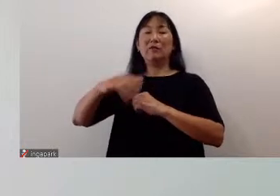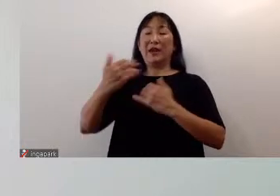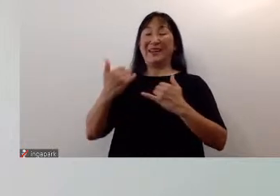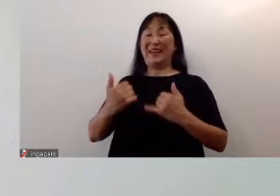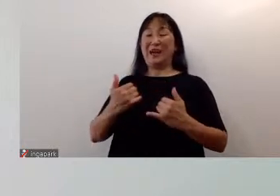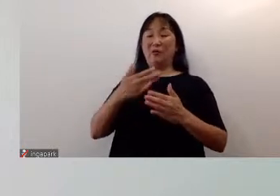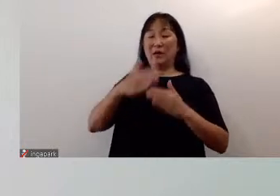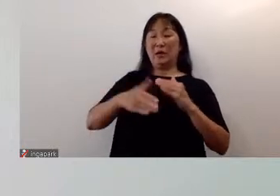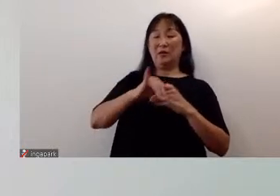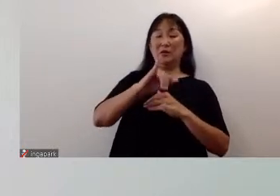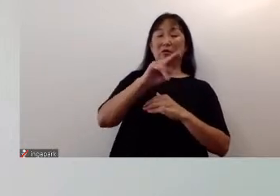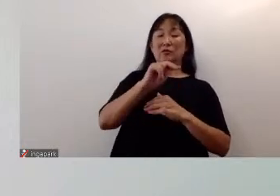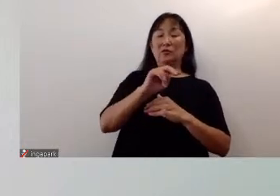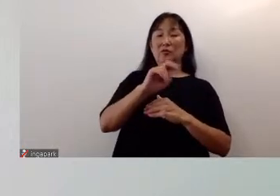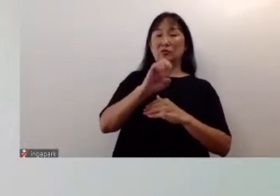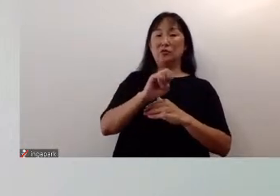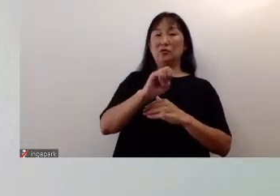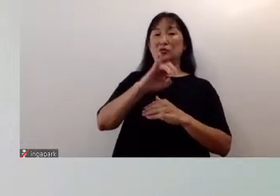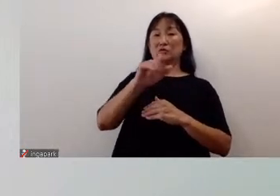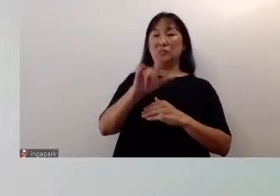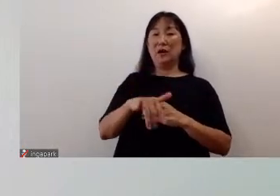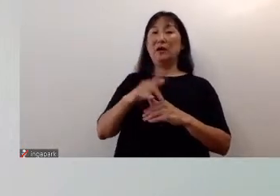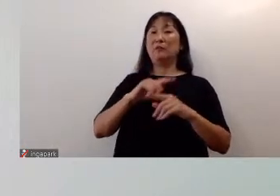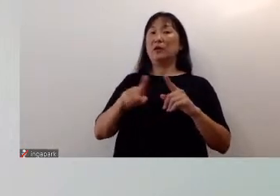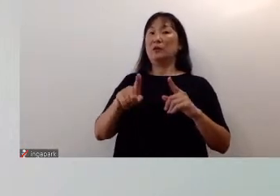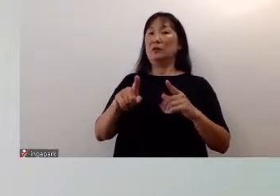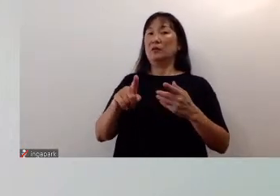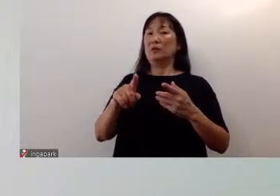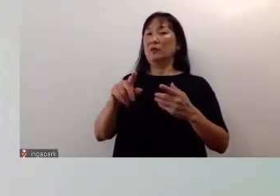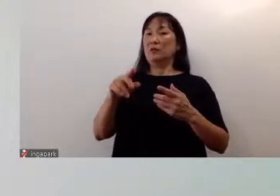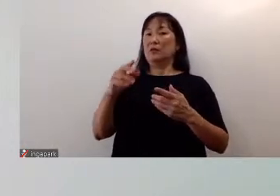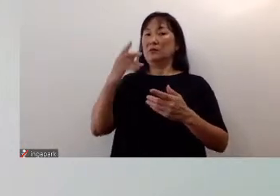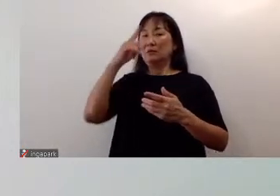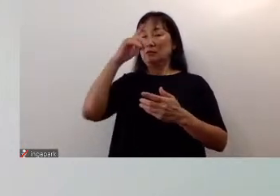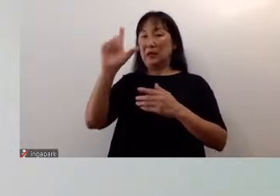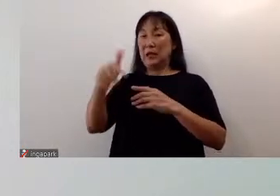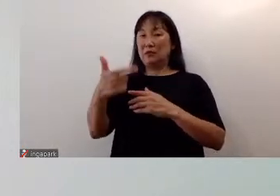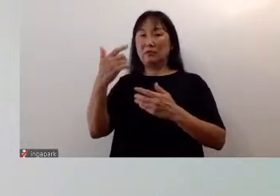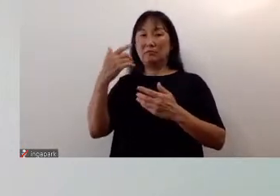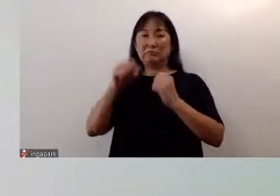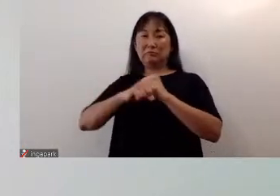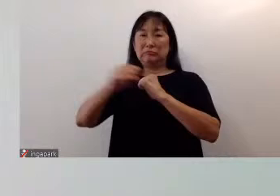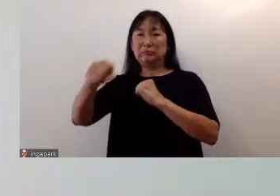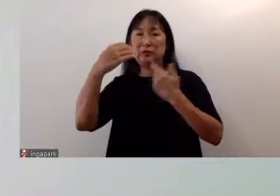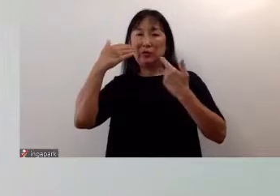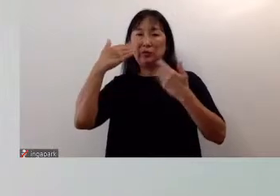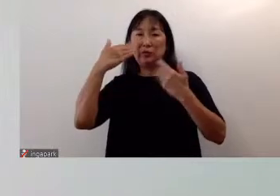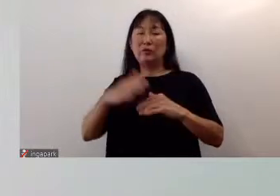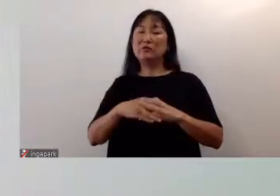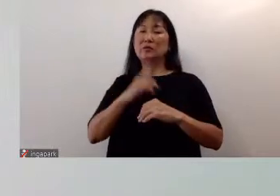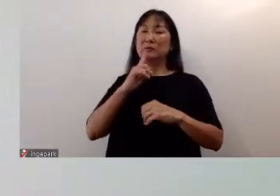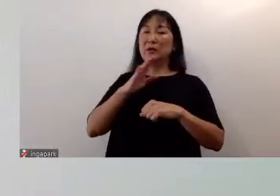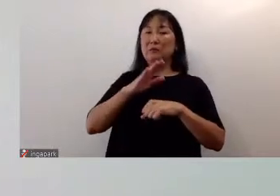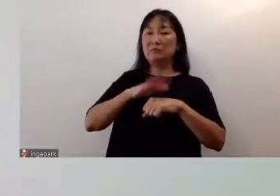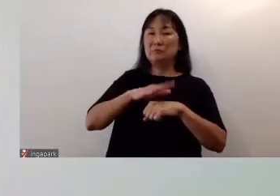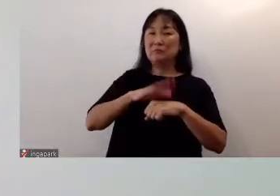aware so that you have adequate time when you come back in state to do whatever quarantine before that first day of work.